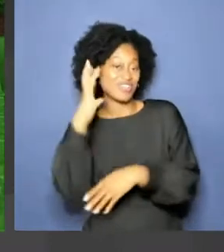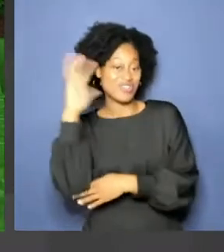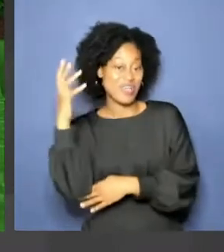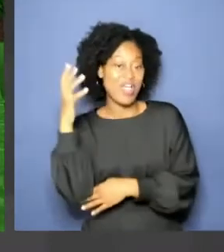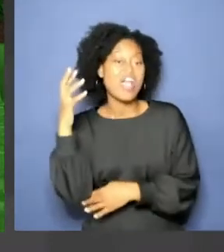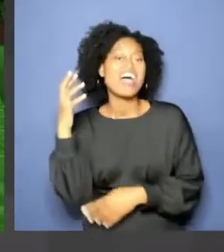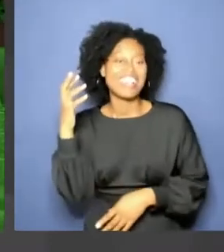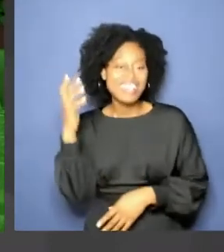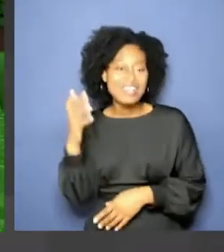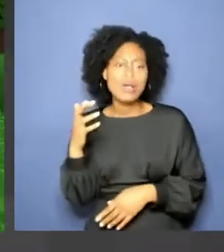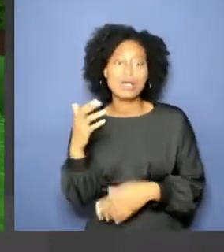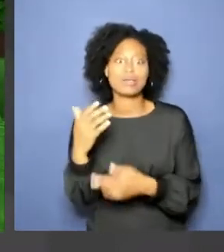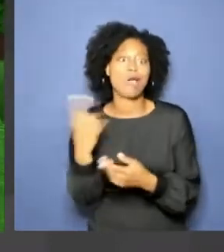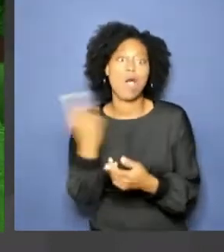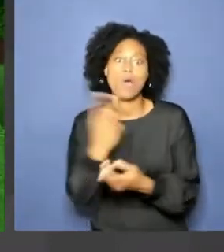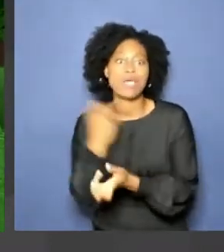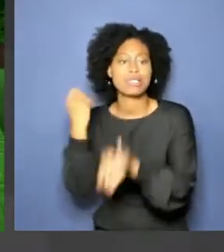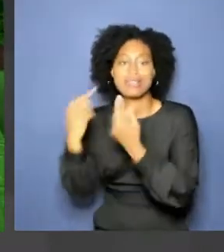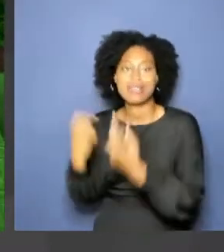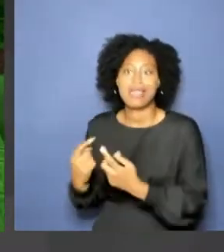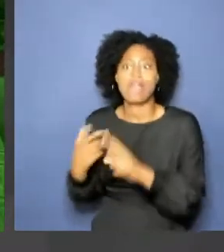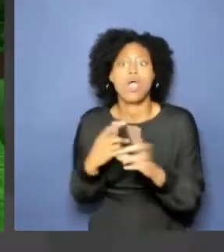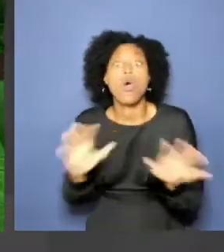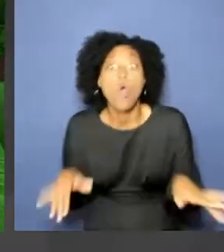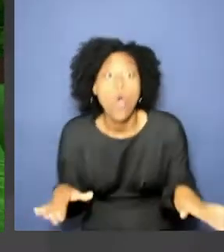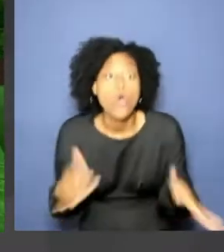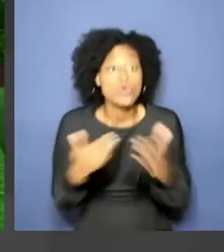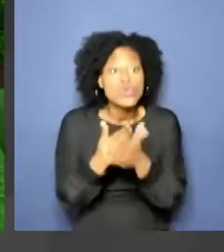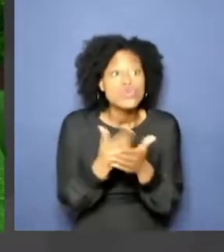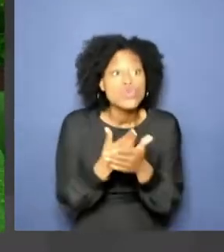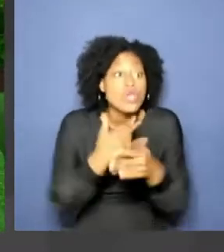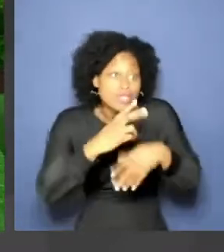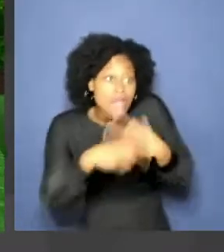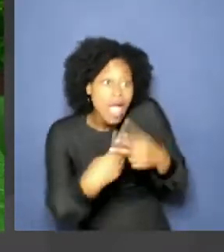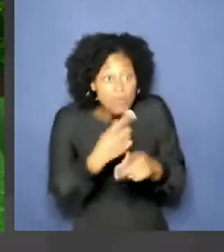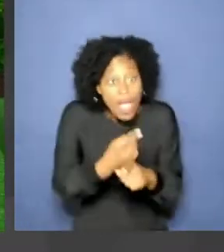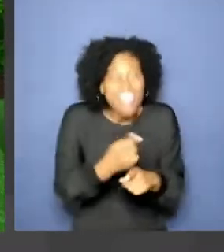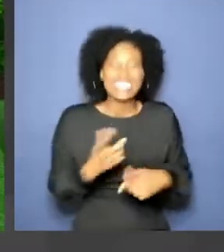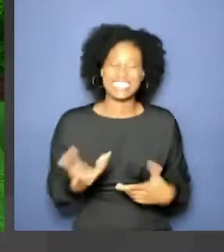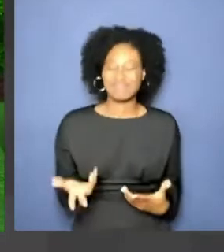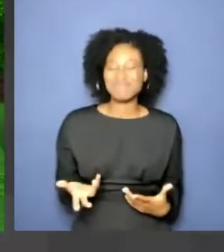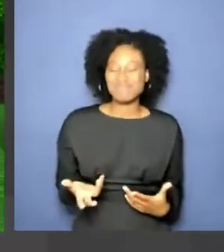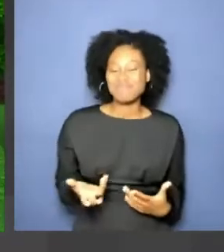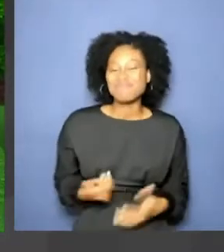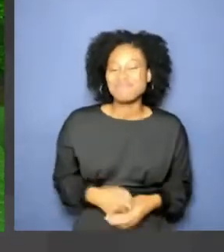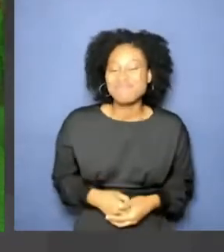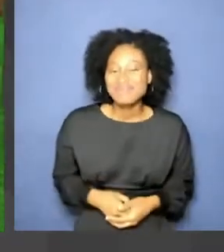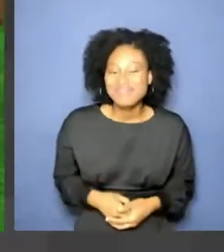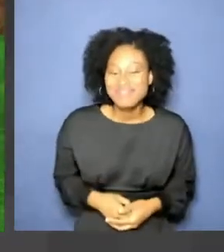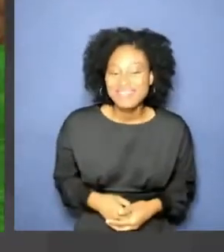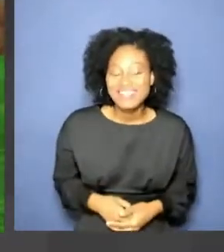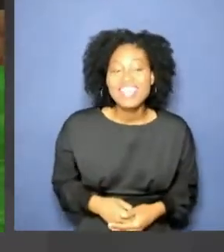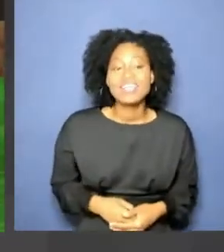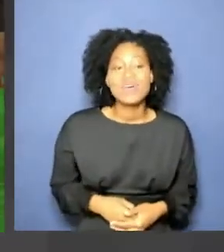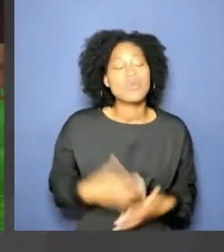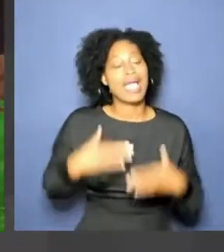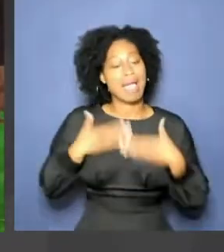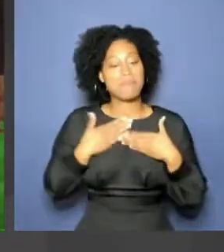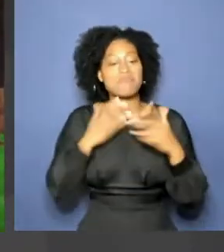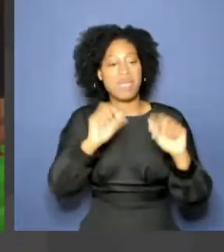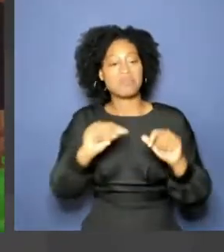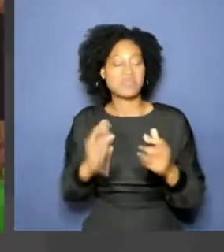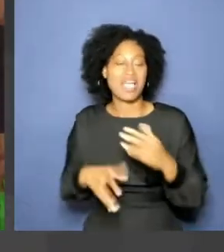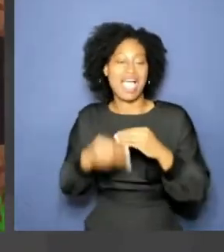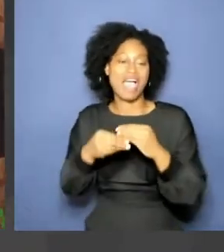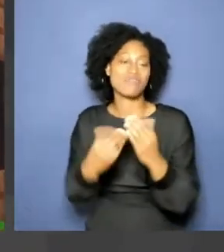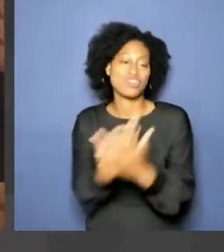many questions from the community like, will there be a new wood type? and therefore we're so happy that we were able to add a new wood